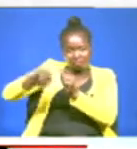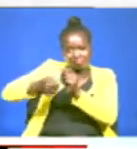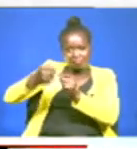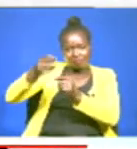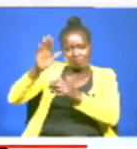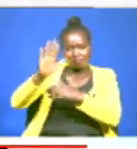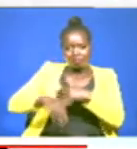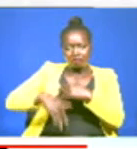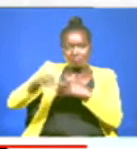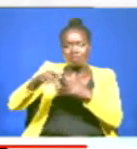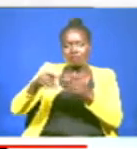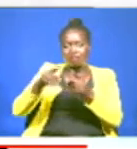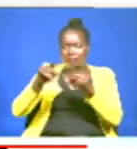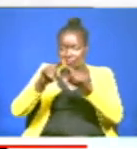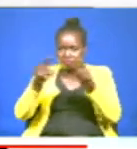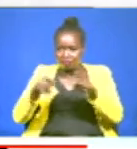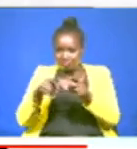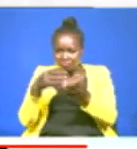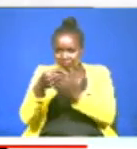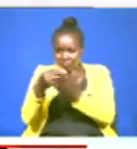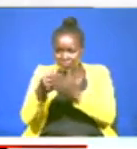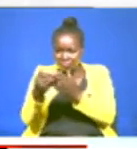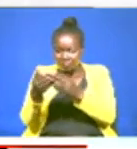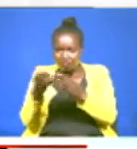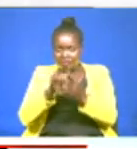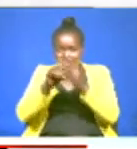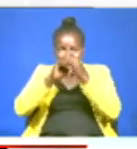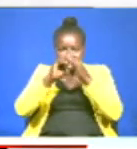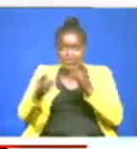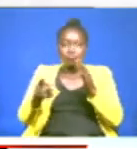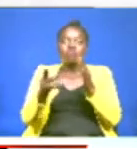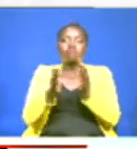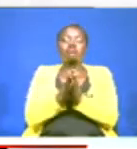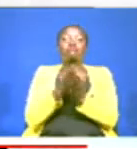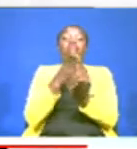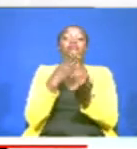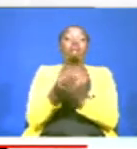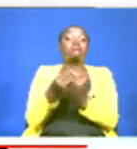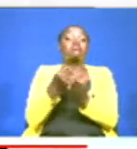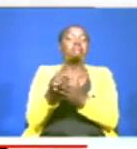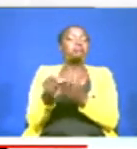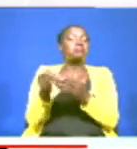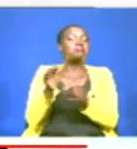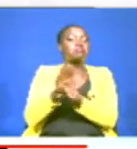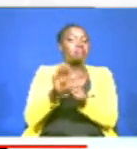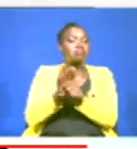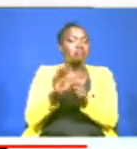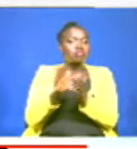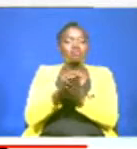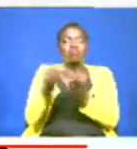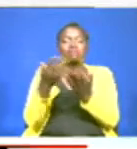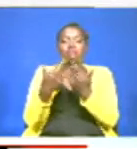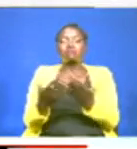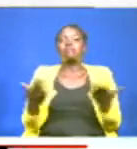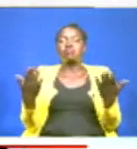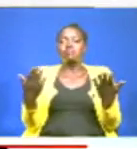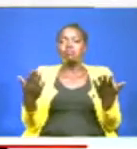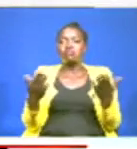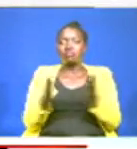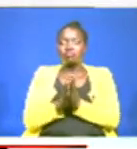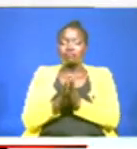the cash deposit box before making away with an unknown amount of money as well as several other items. Ben